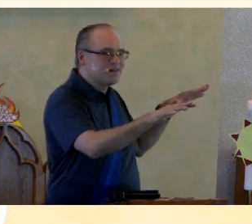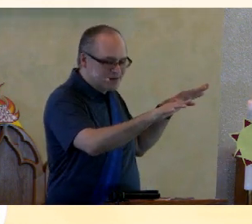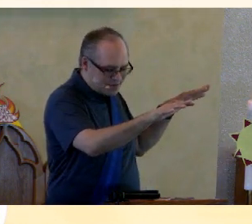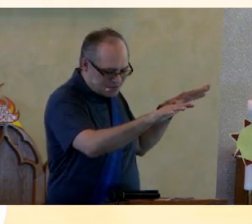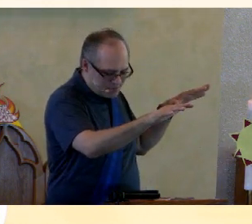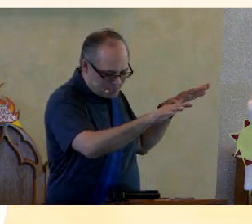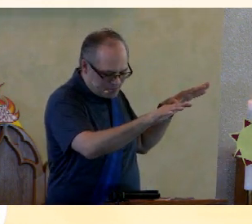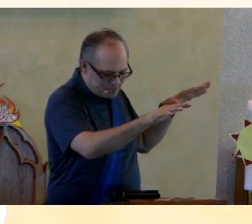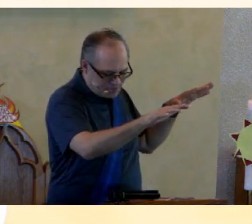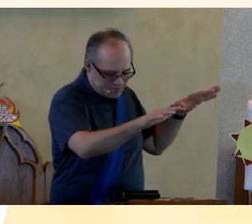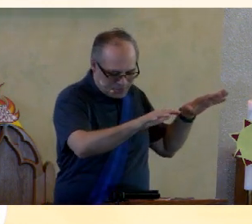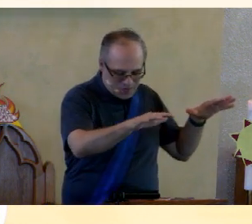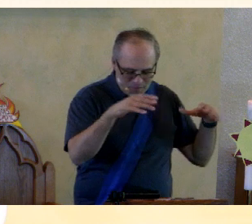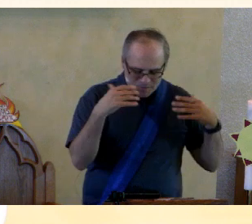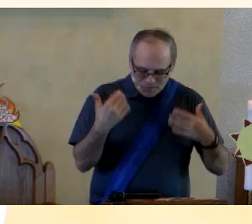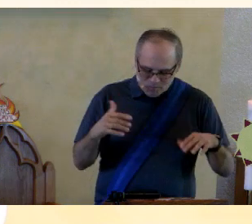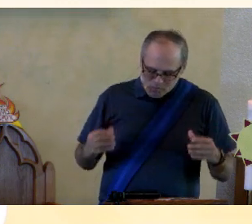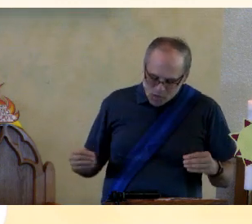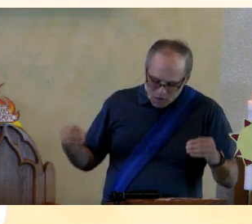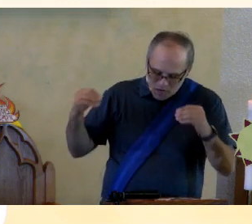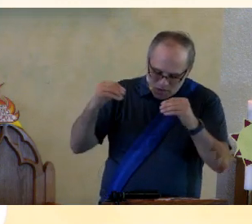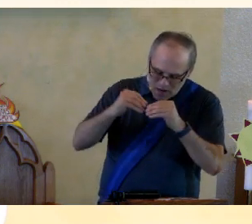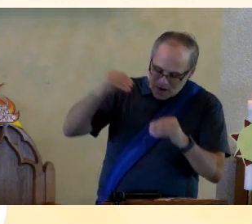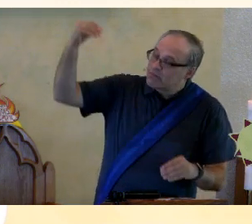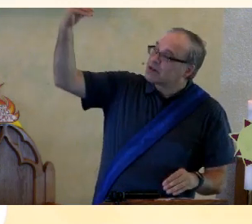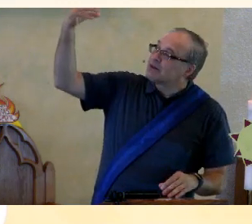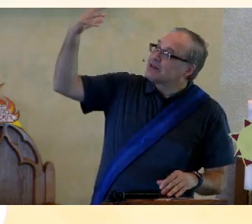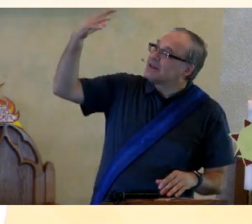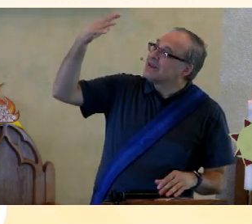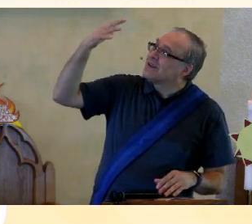ocean, and sunlight